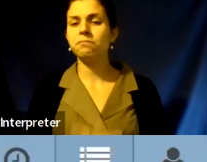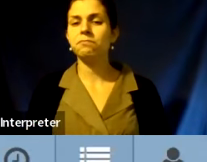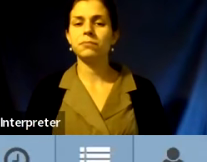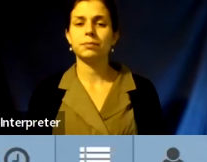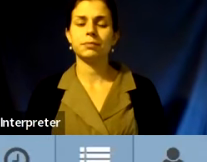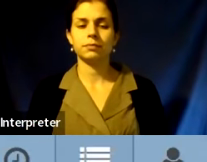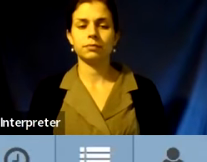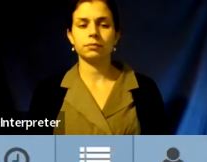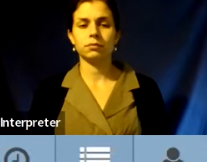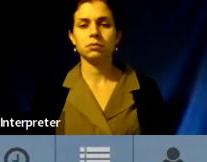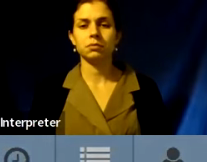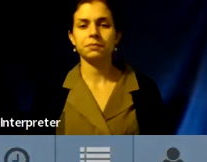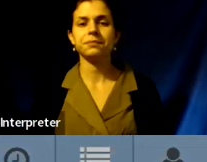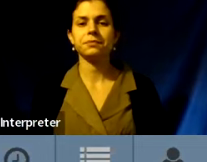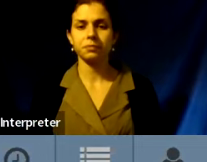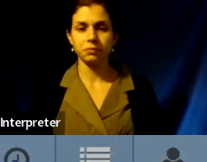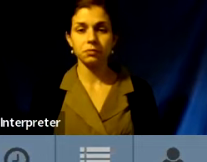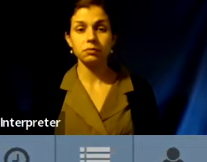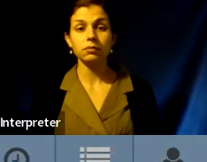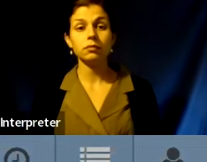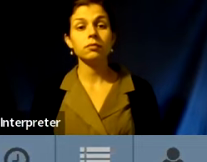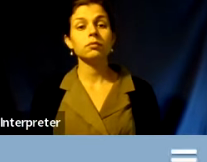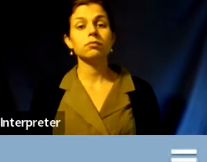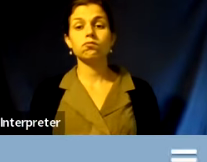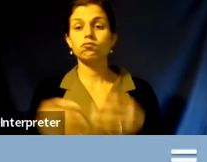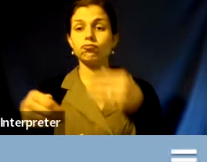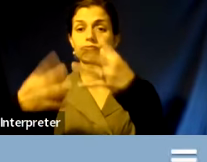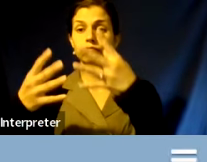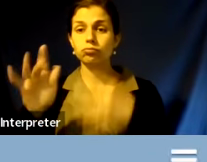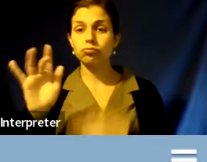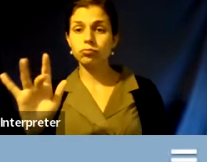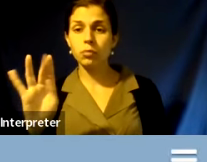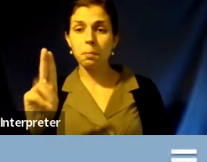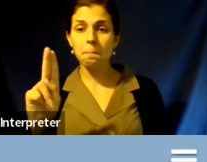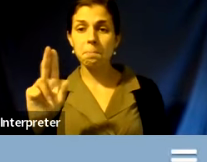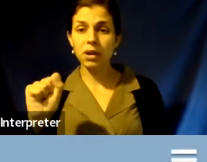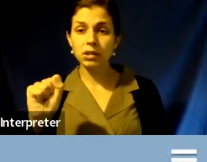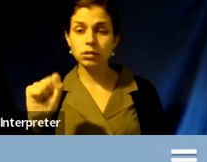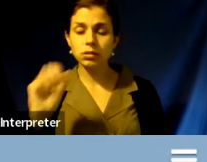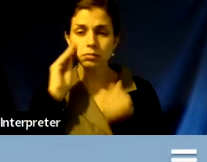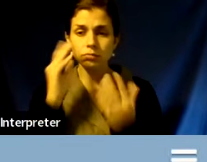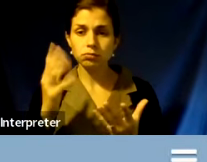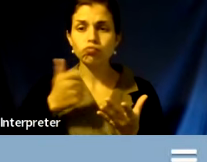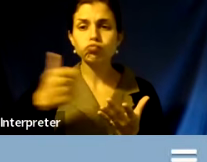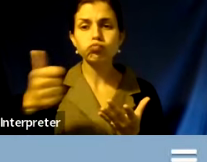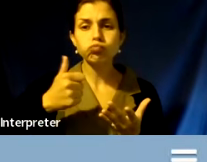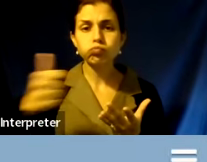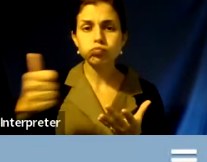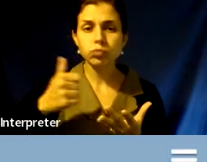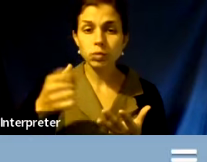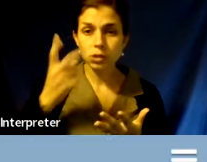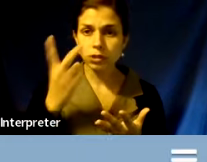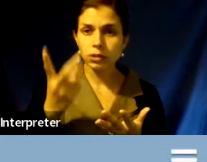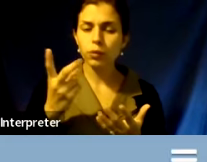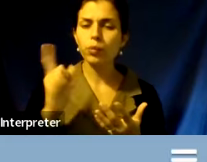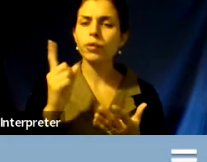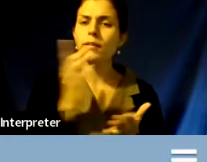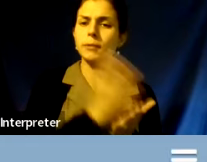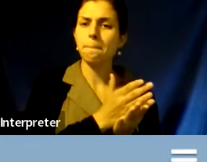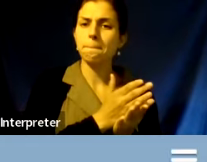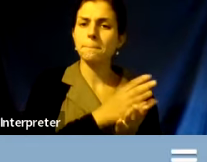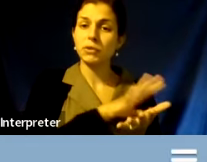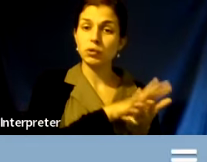In addition to attendance, I can see busing information from the mobile app. I can see the stops to and from